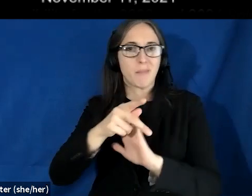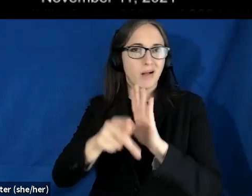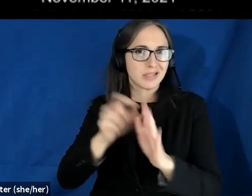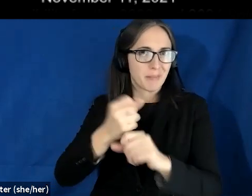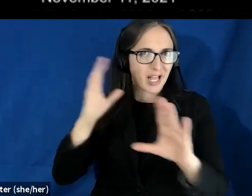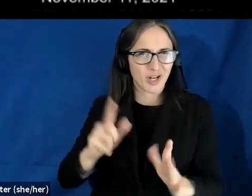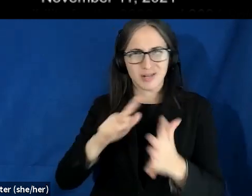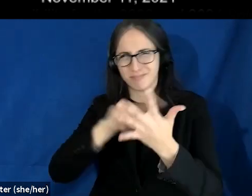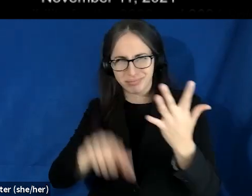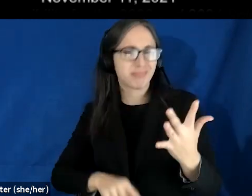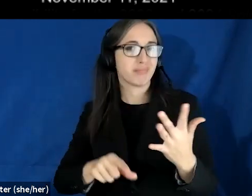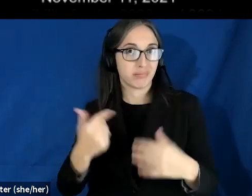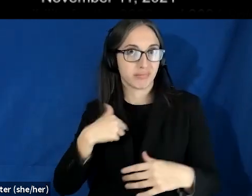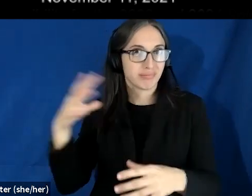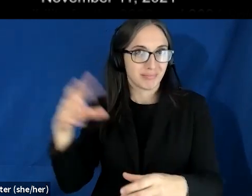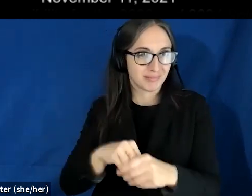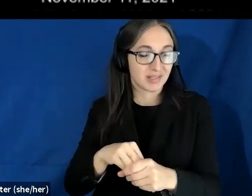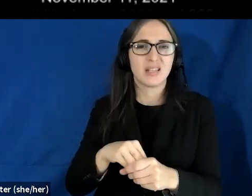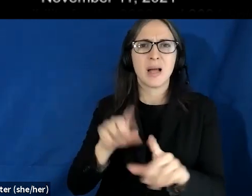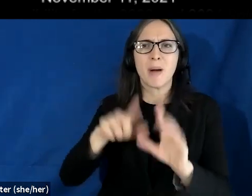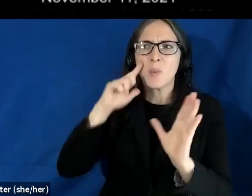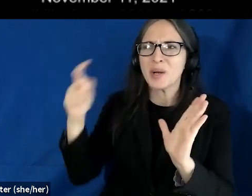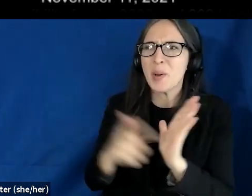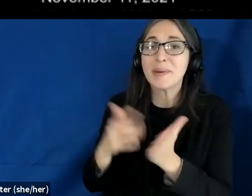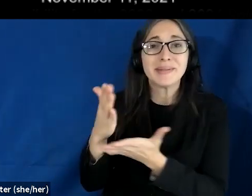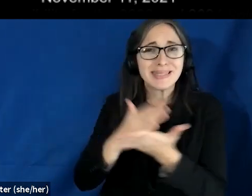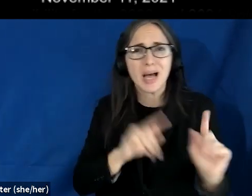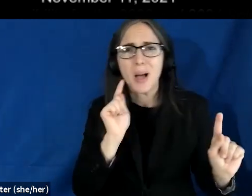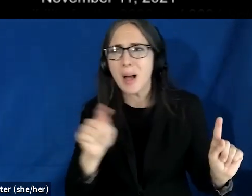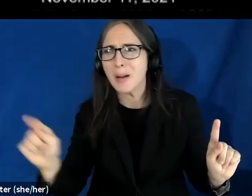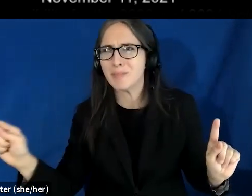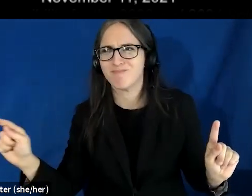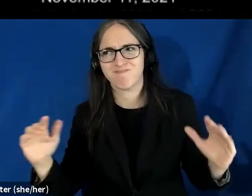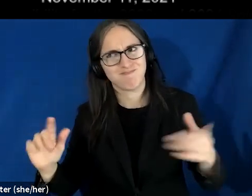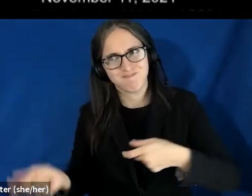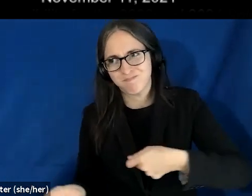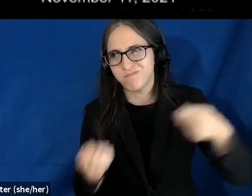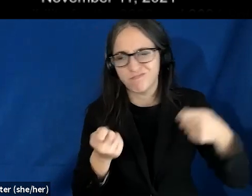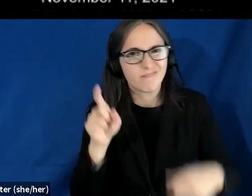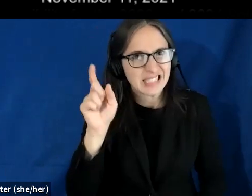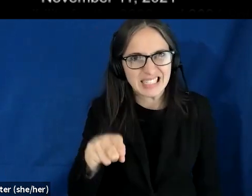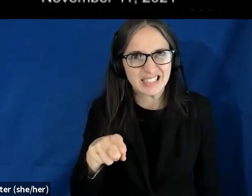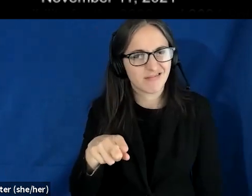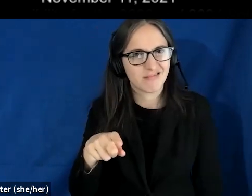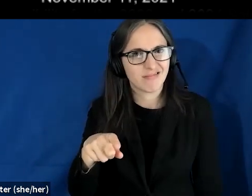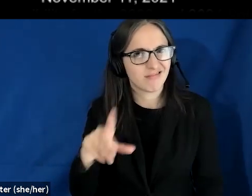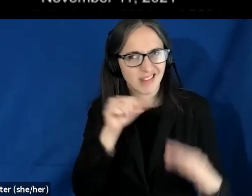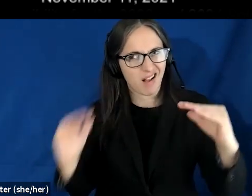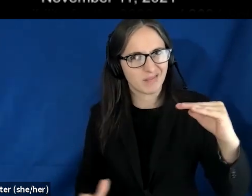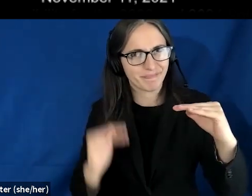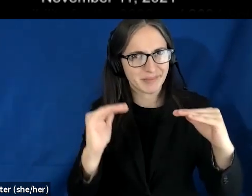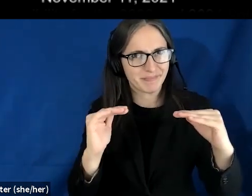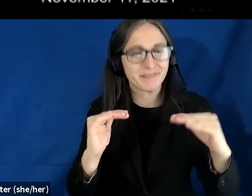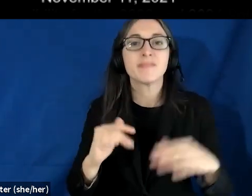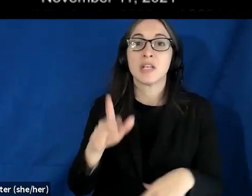are just not doing their fair share. And so we kind of try to change that situation, often using